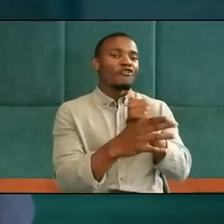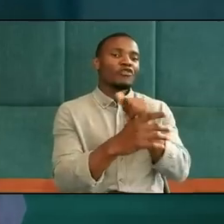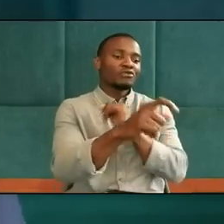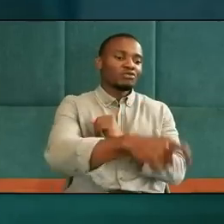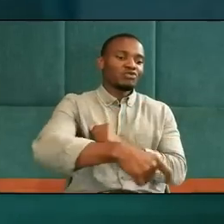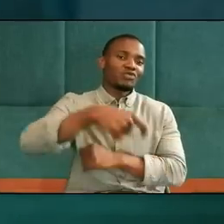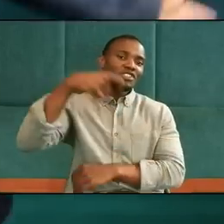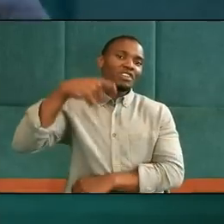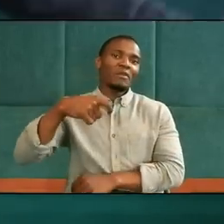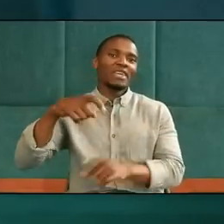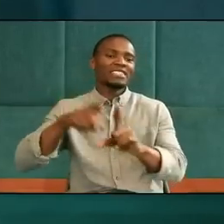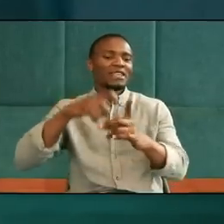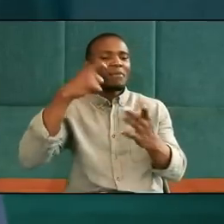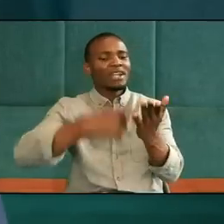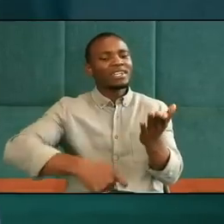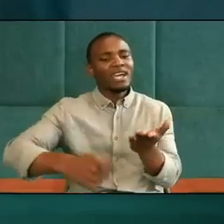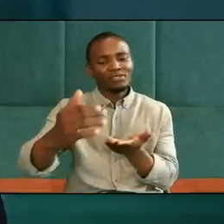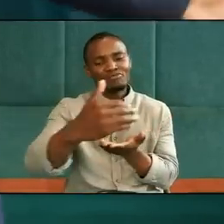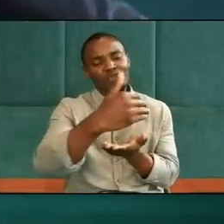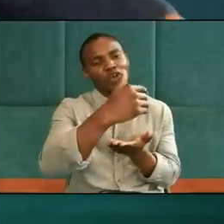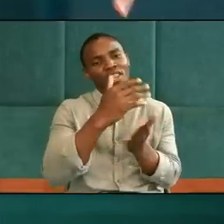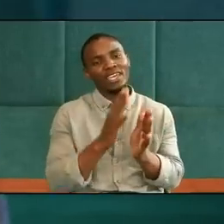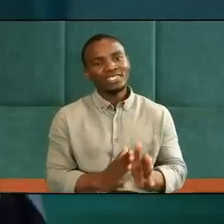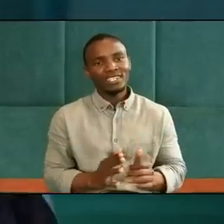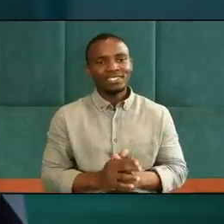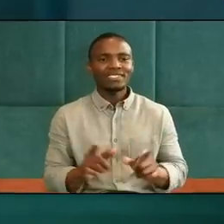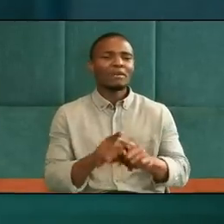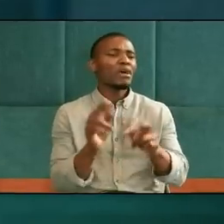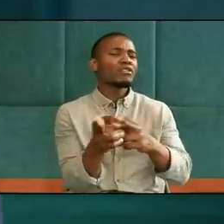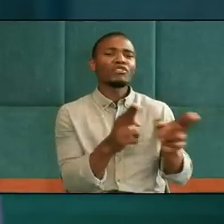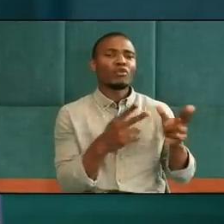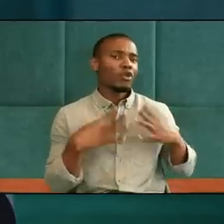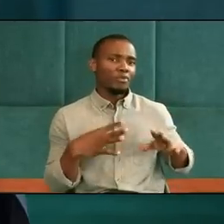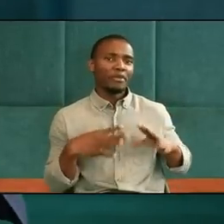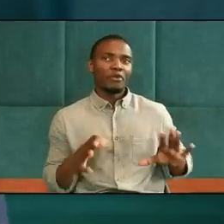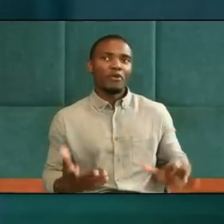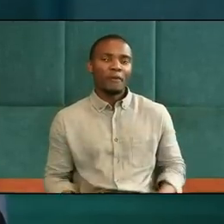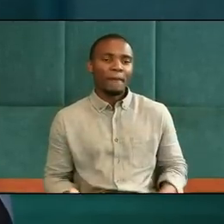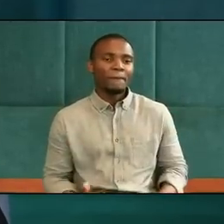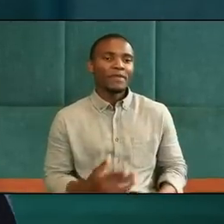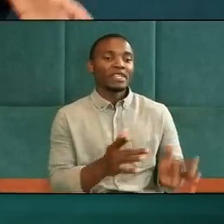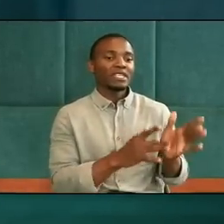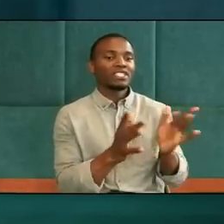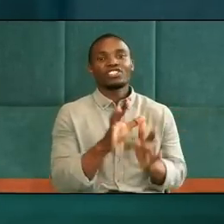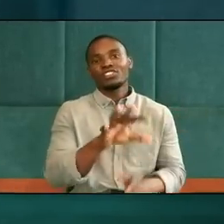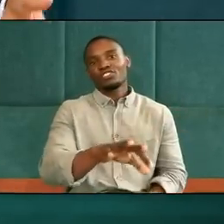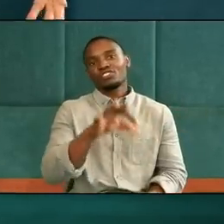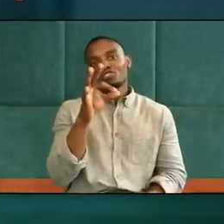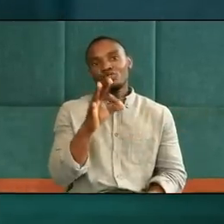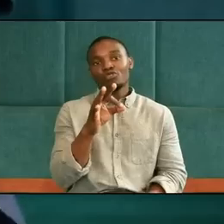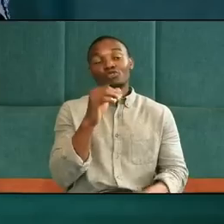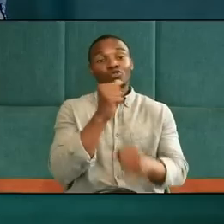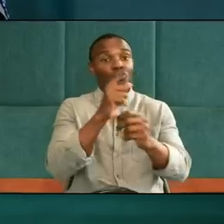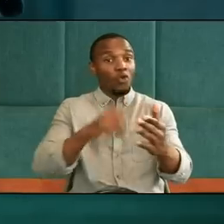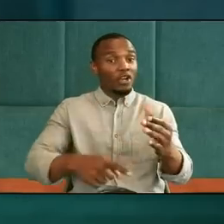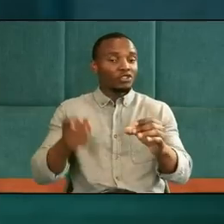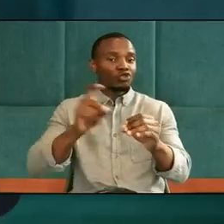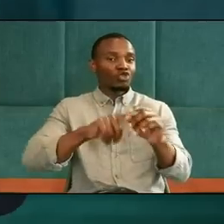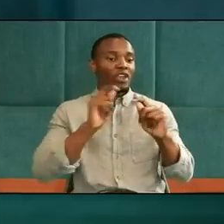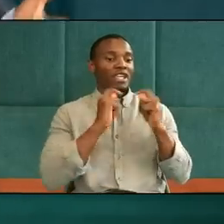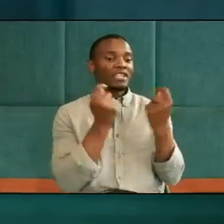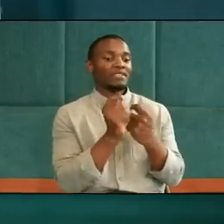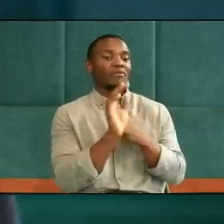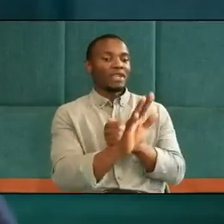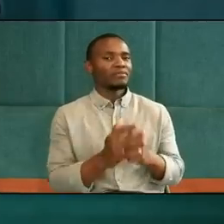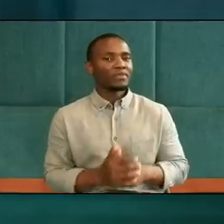tax collectors, you name it. 12 ordinary people he chose to be part of his team. And